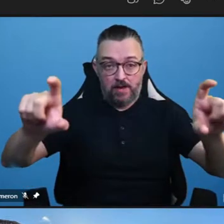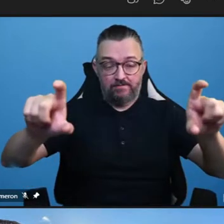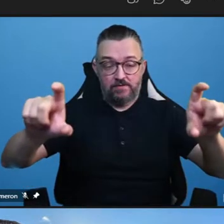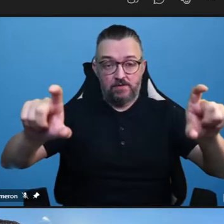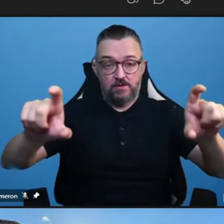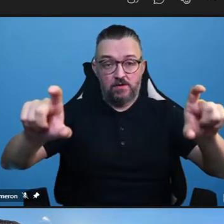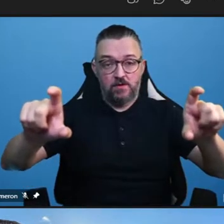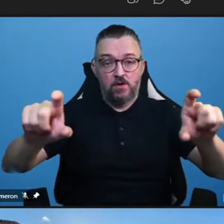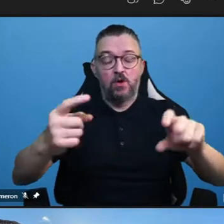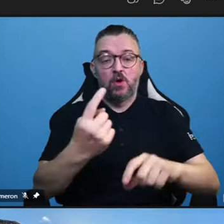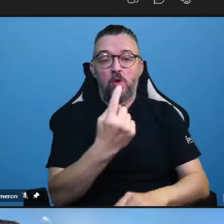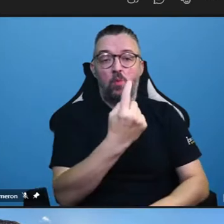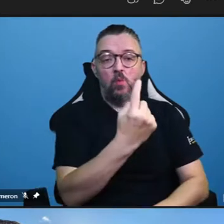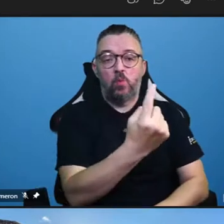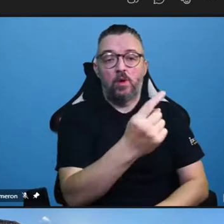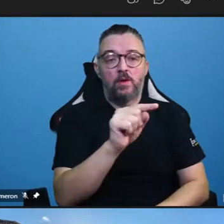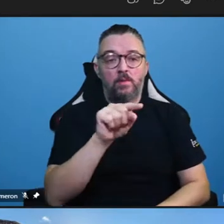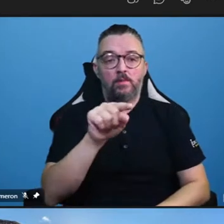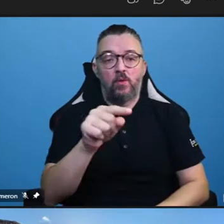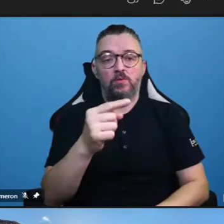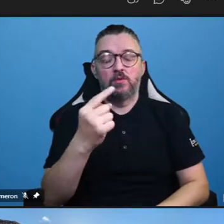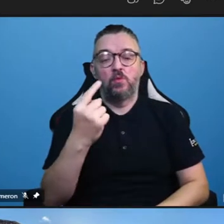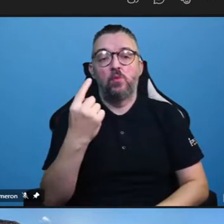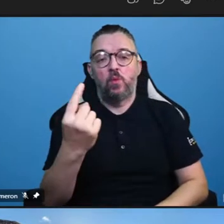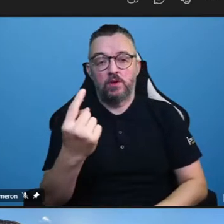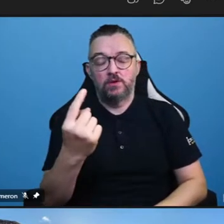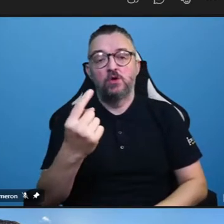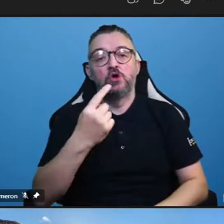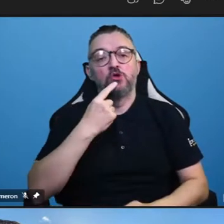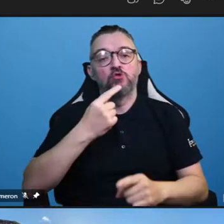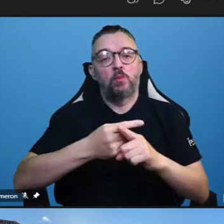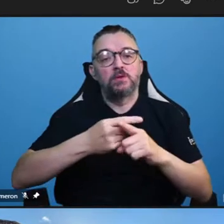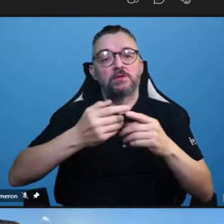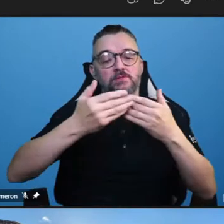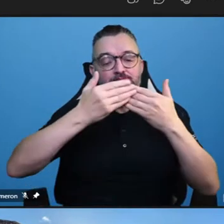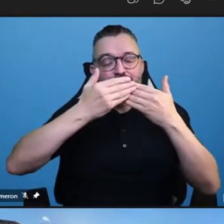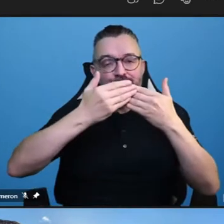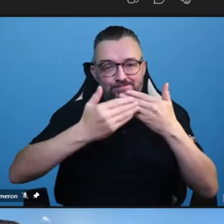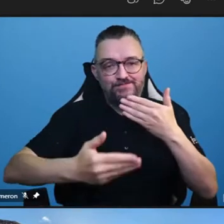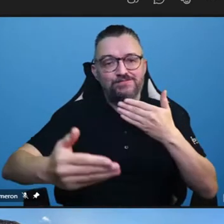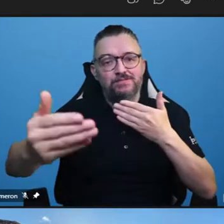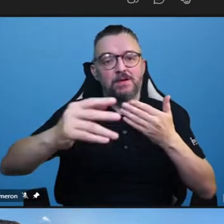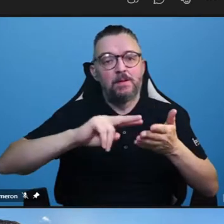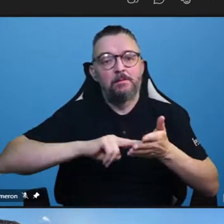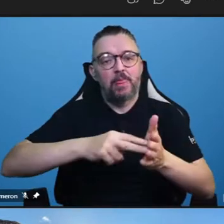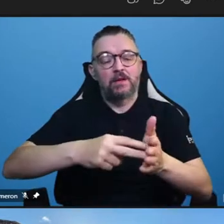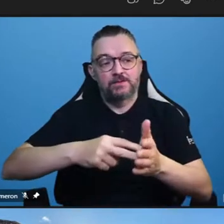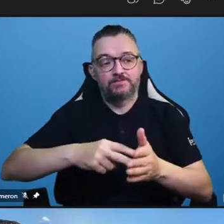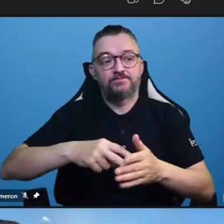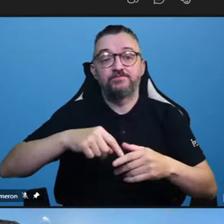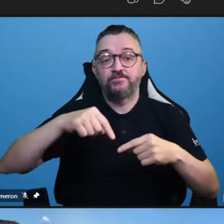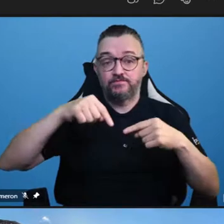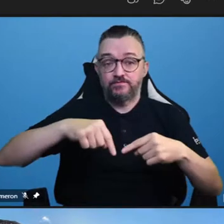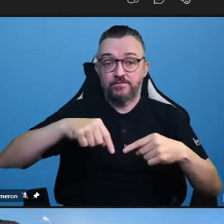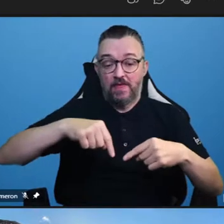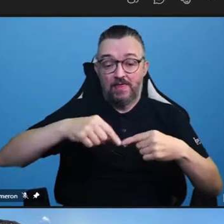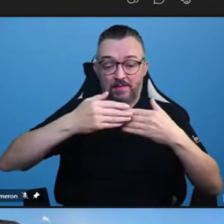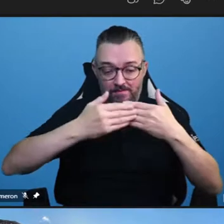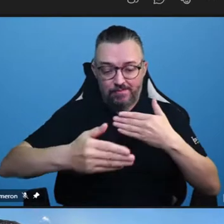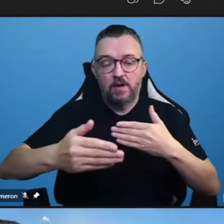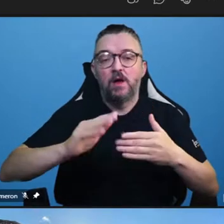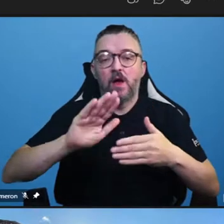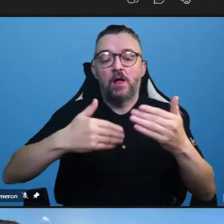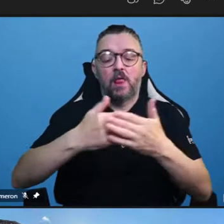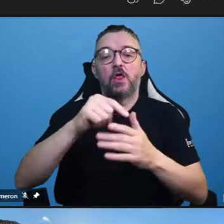to advise members of the forward programme for meetings of the committee. And for this current cycle, it is up to